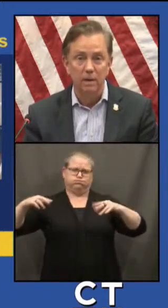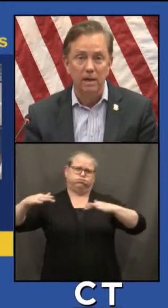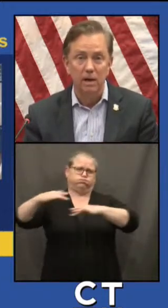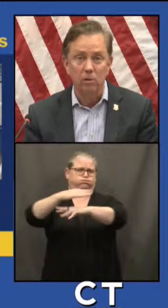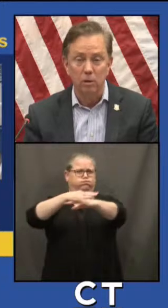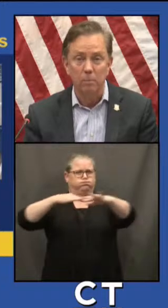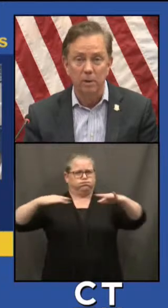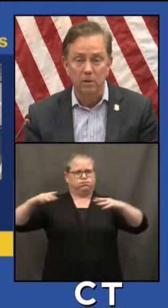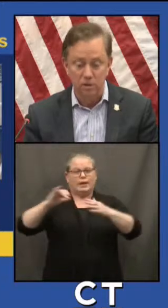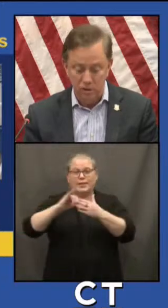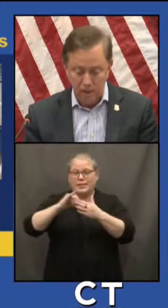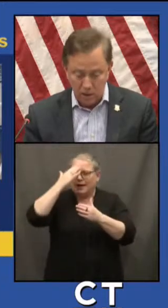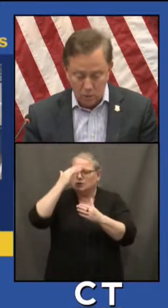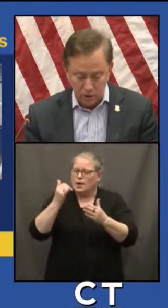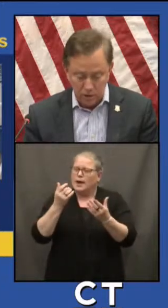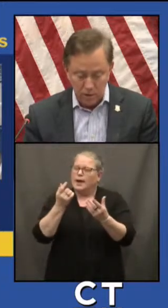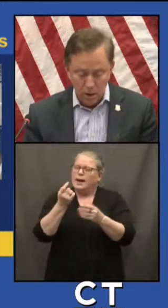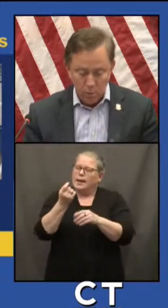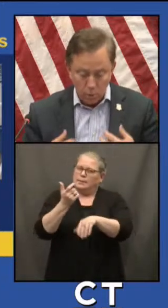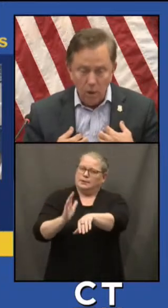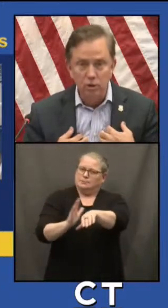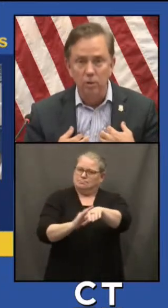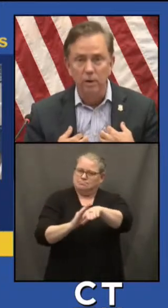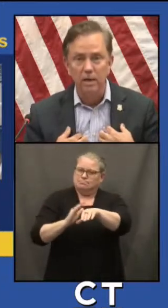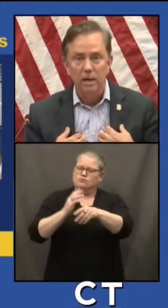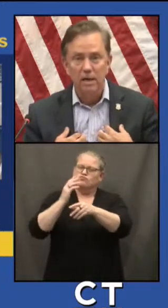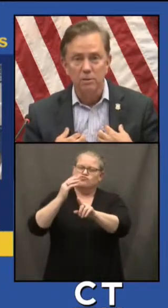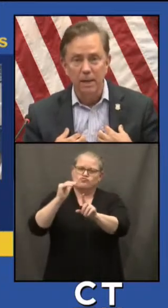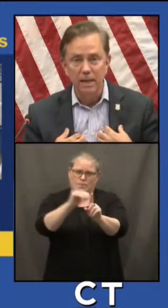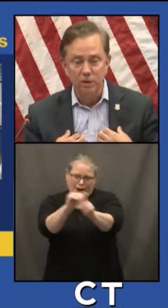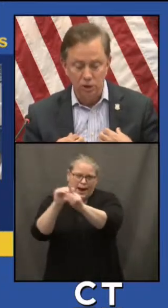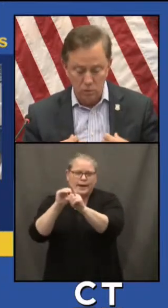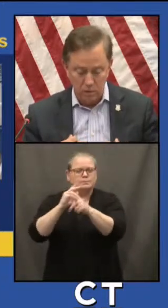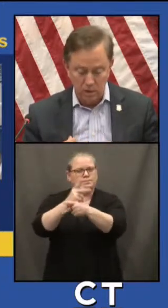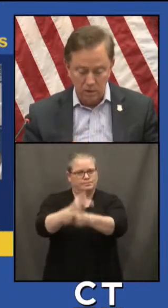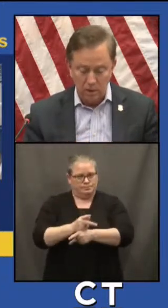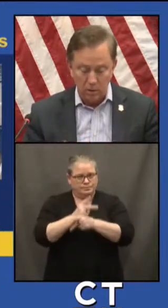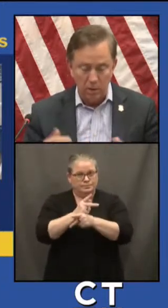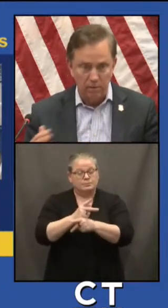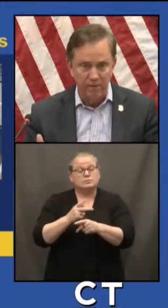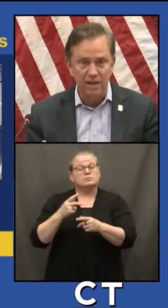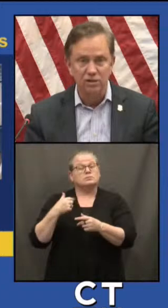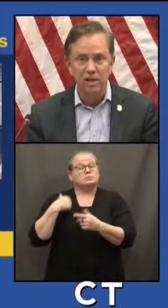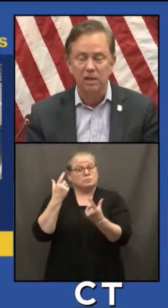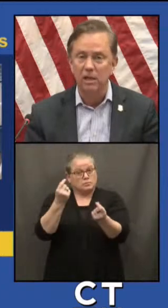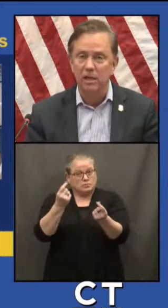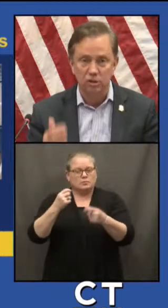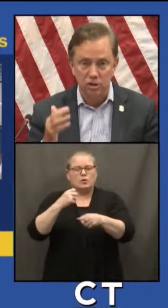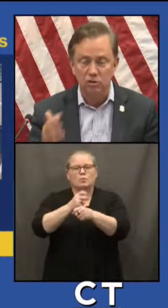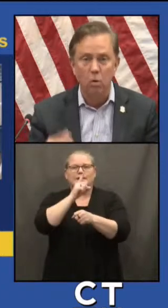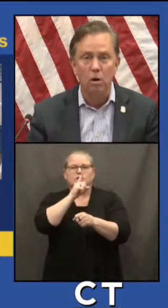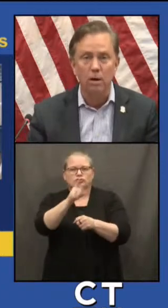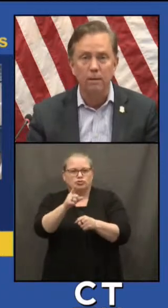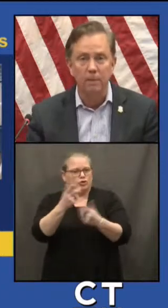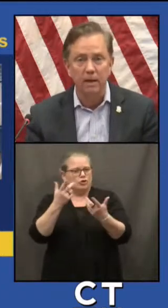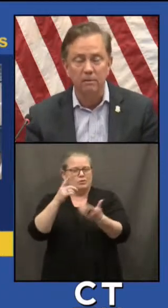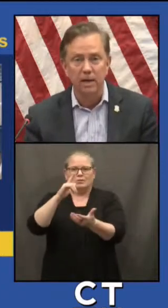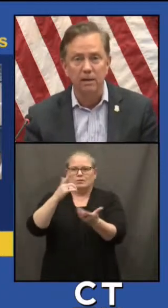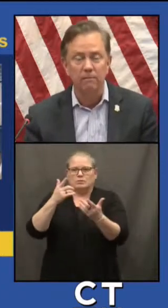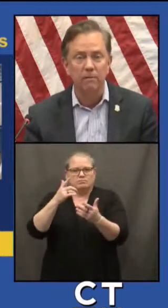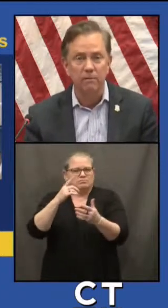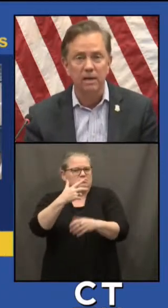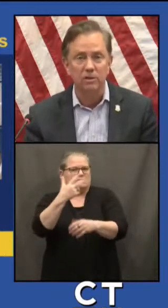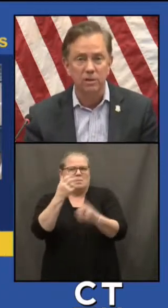you err a little bit on the side of caution. What we're doing is making sure that there are vaccine clinics. Just walk up,